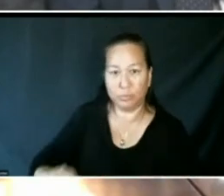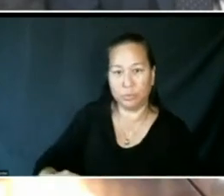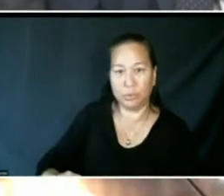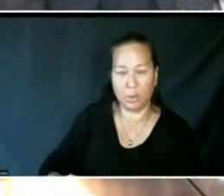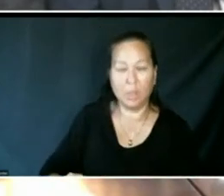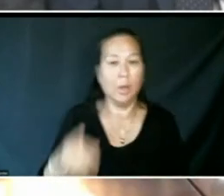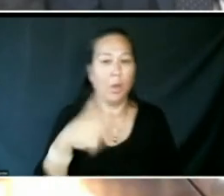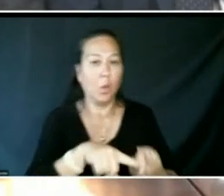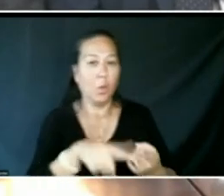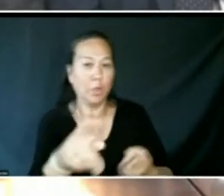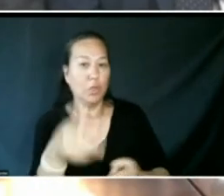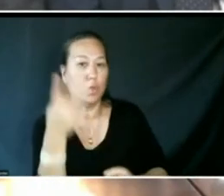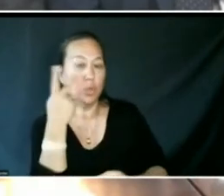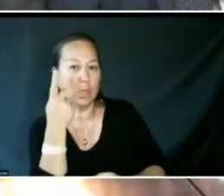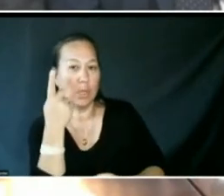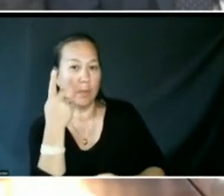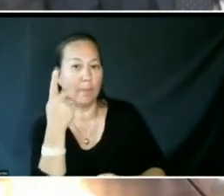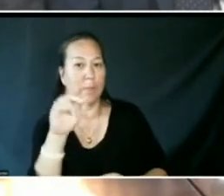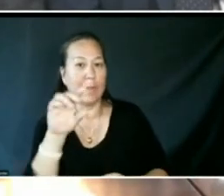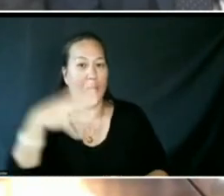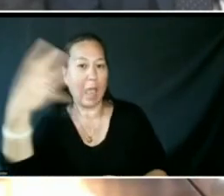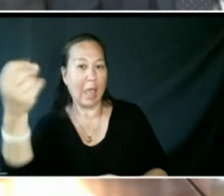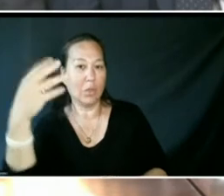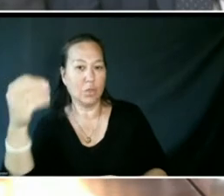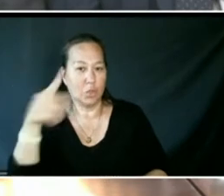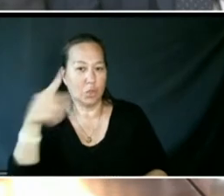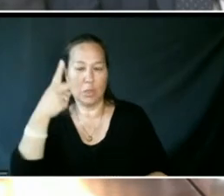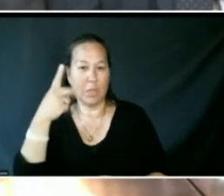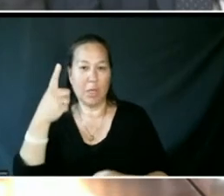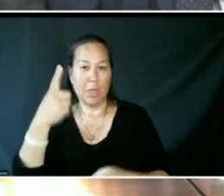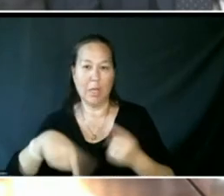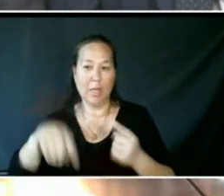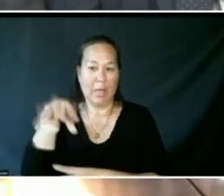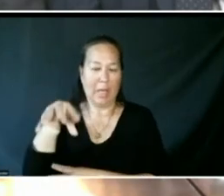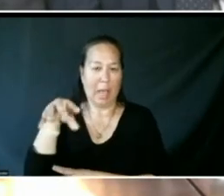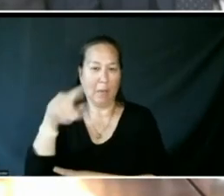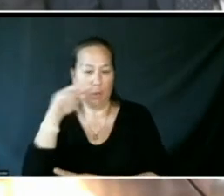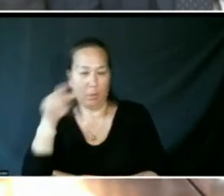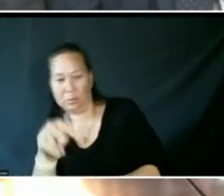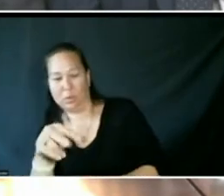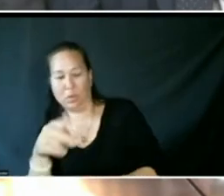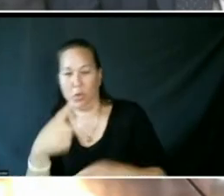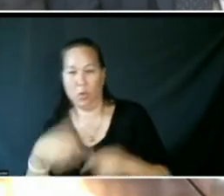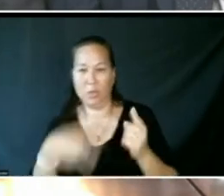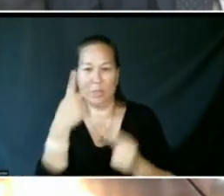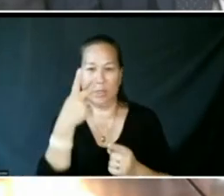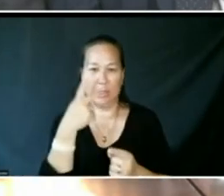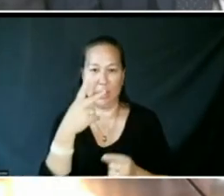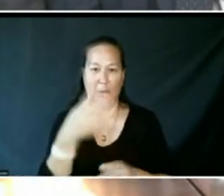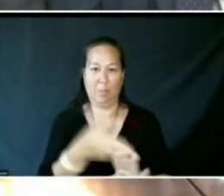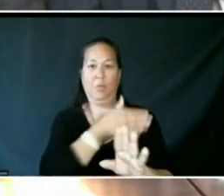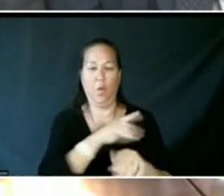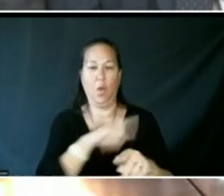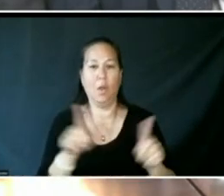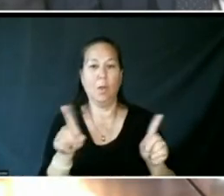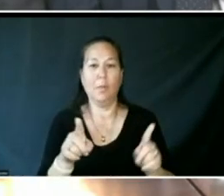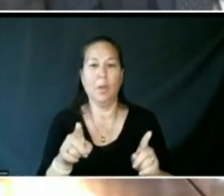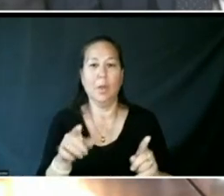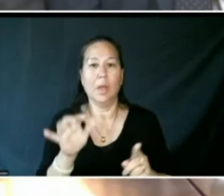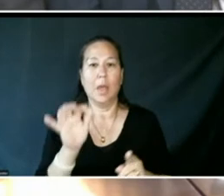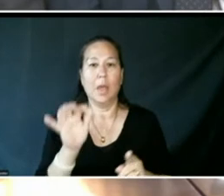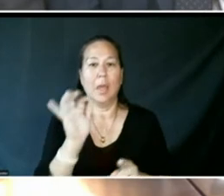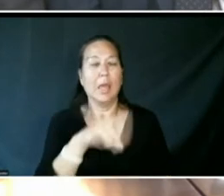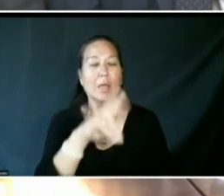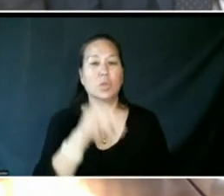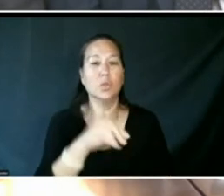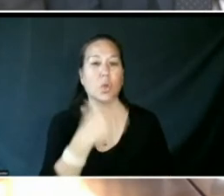was on the outside of the table just from the camera angle. You couldn't see it originally. And this goes under the no good deed goes unpunished. We were